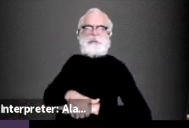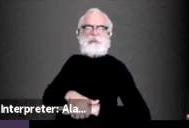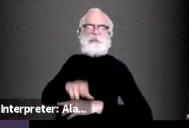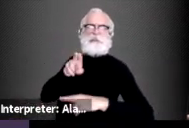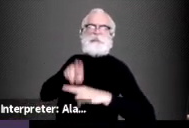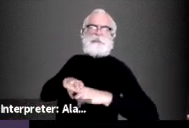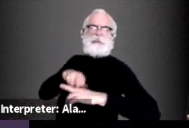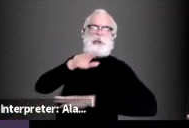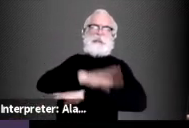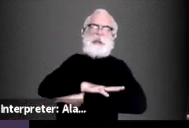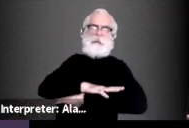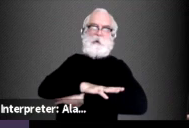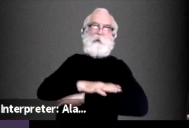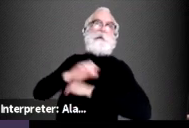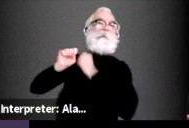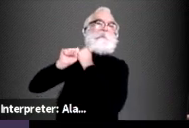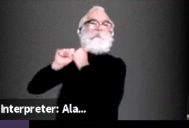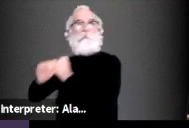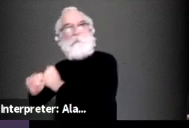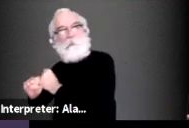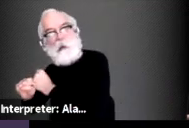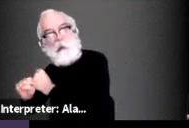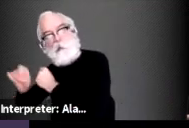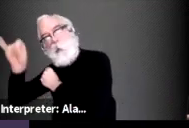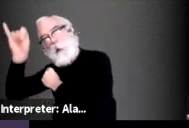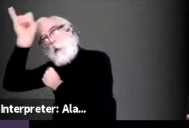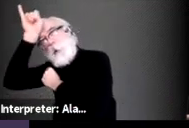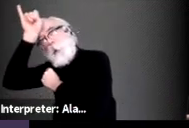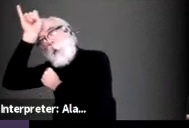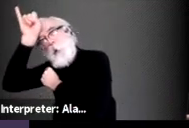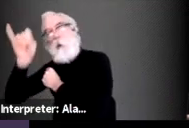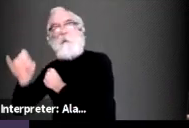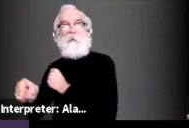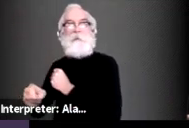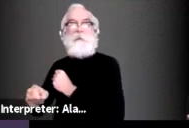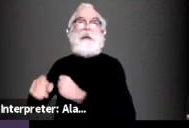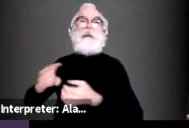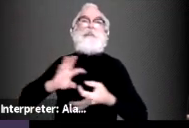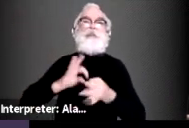unicorn. The table represents the Bank of England.